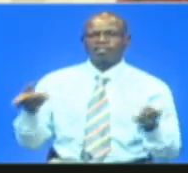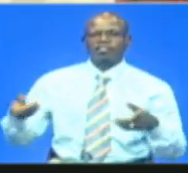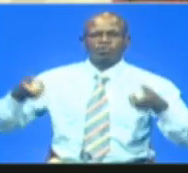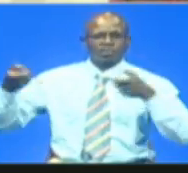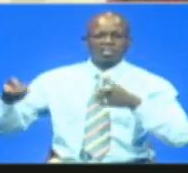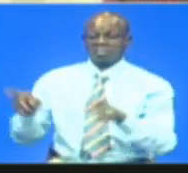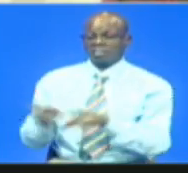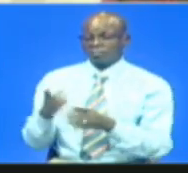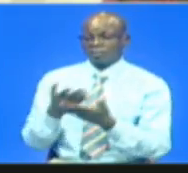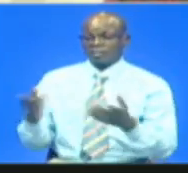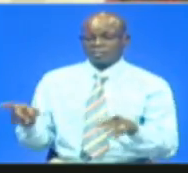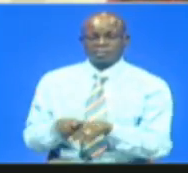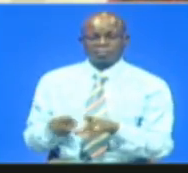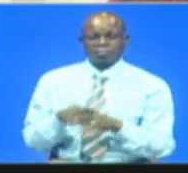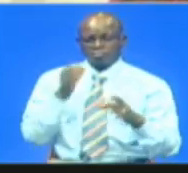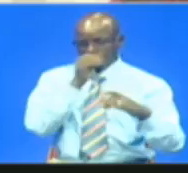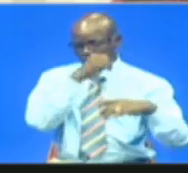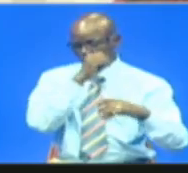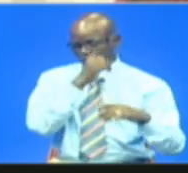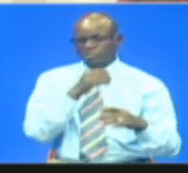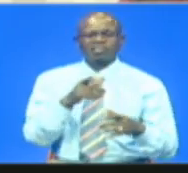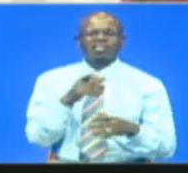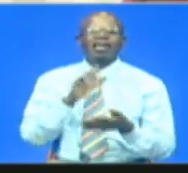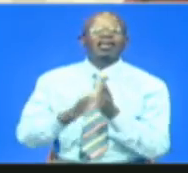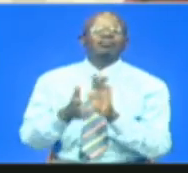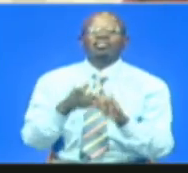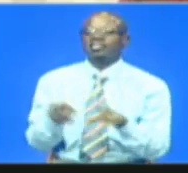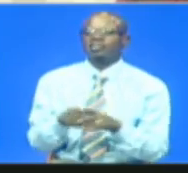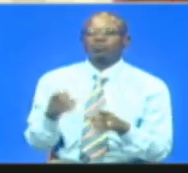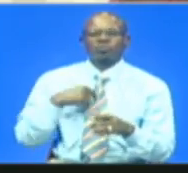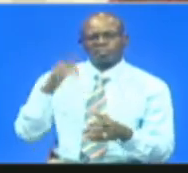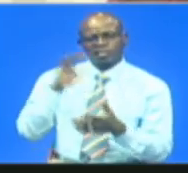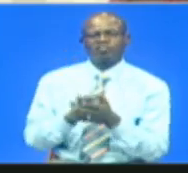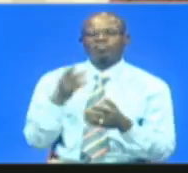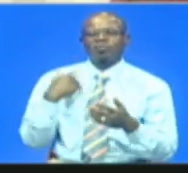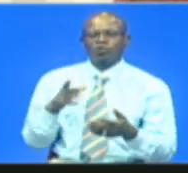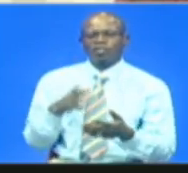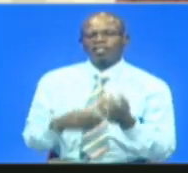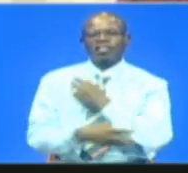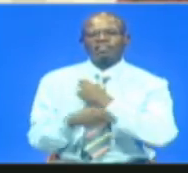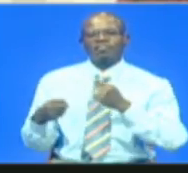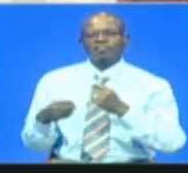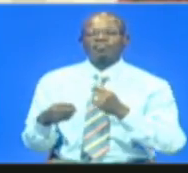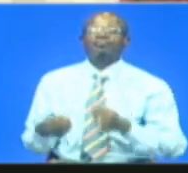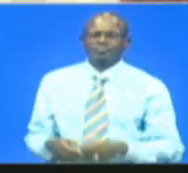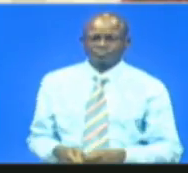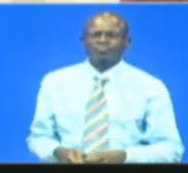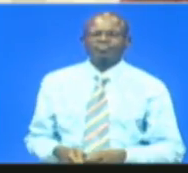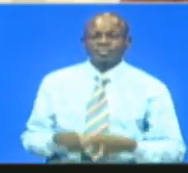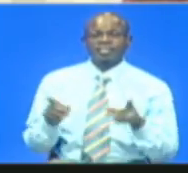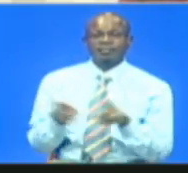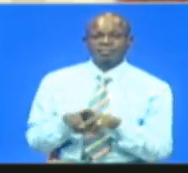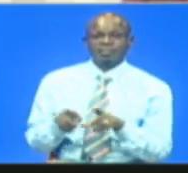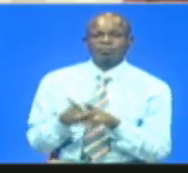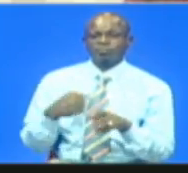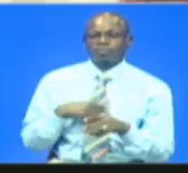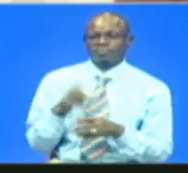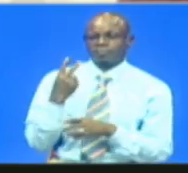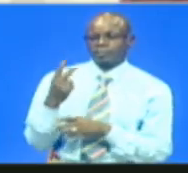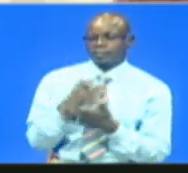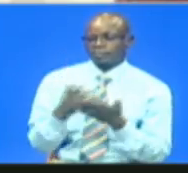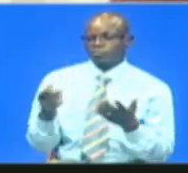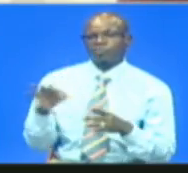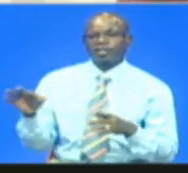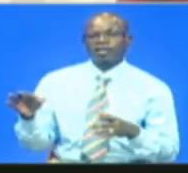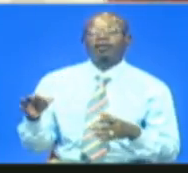only the empty boxes. We believe that they have been vandalized, the microscopes are gone. We have looked at some of the